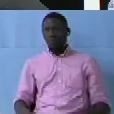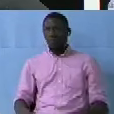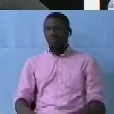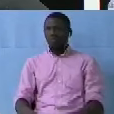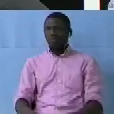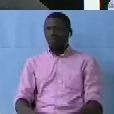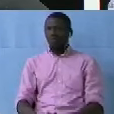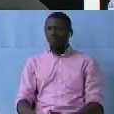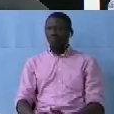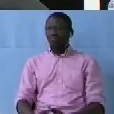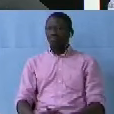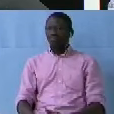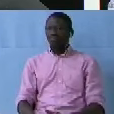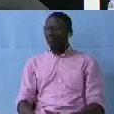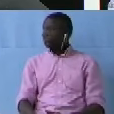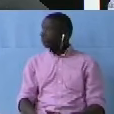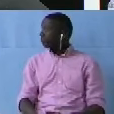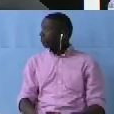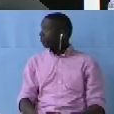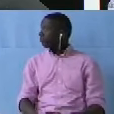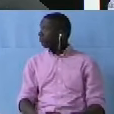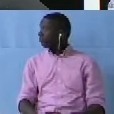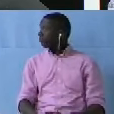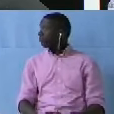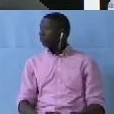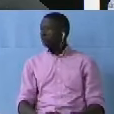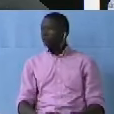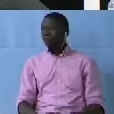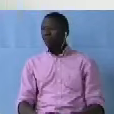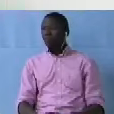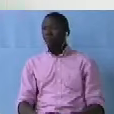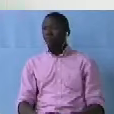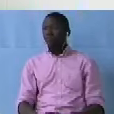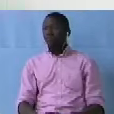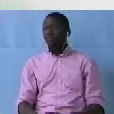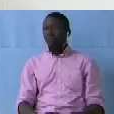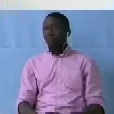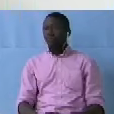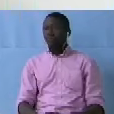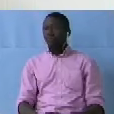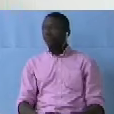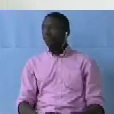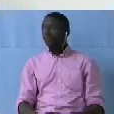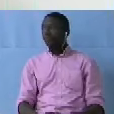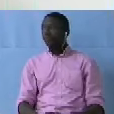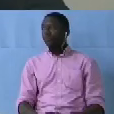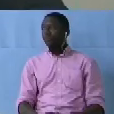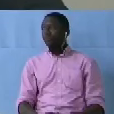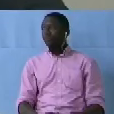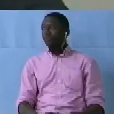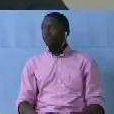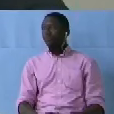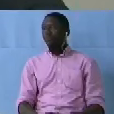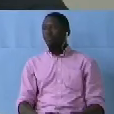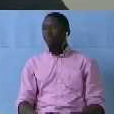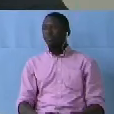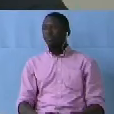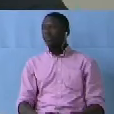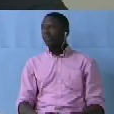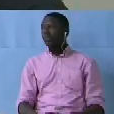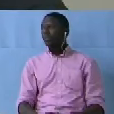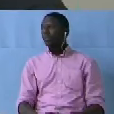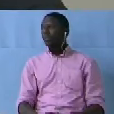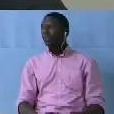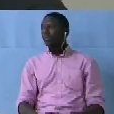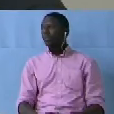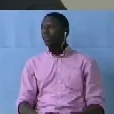fajj ci li nga xamantene mom lolou la doon fajj té ken du ñëmé pour wax ko dara ci lolou. Dédé mu ngi